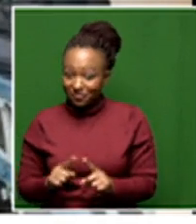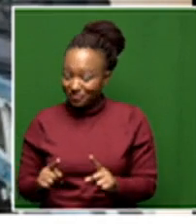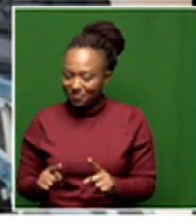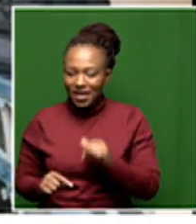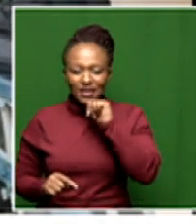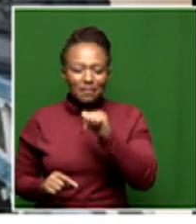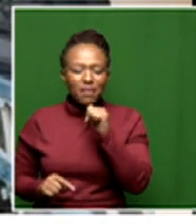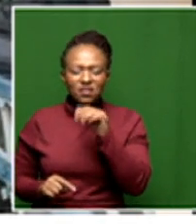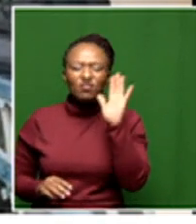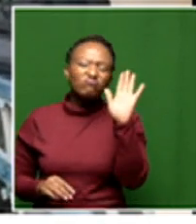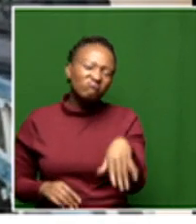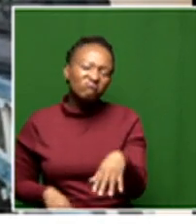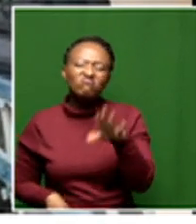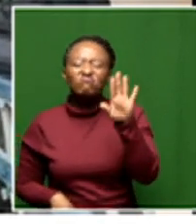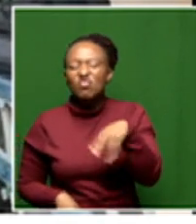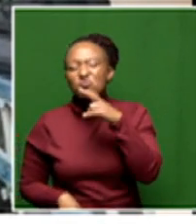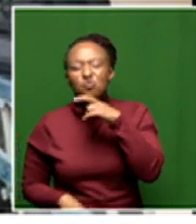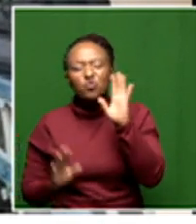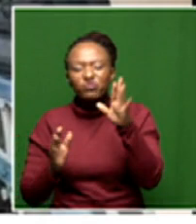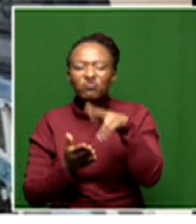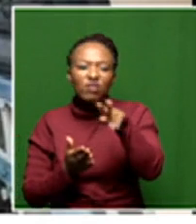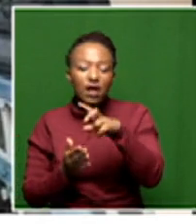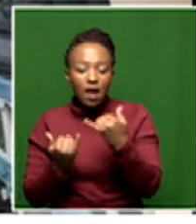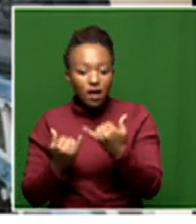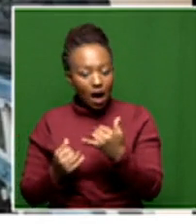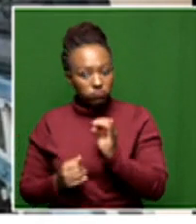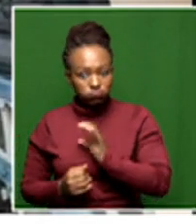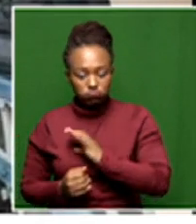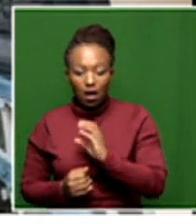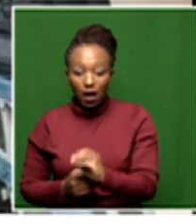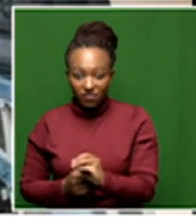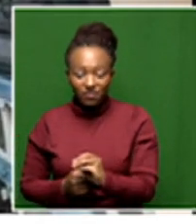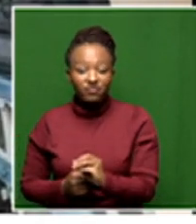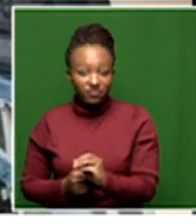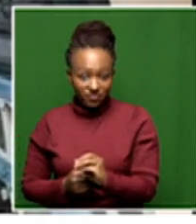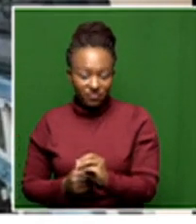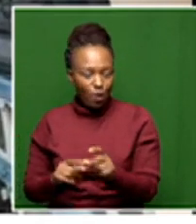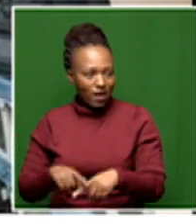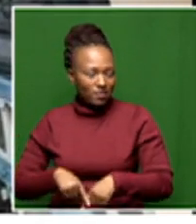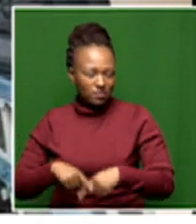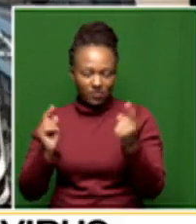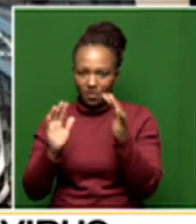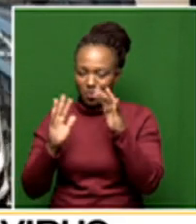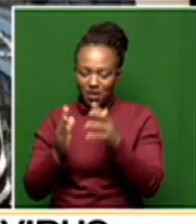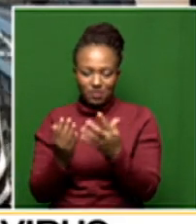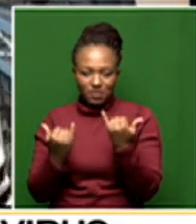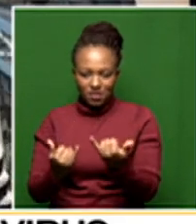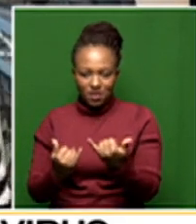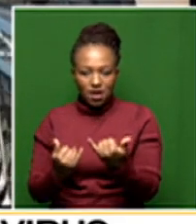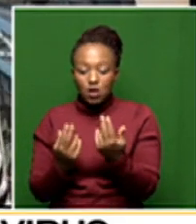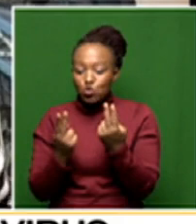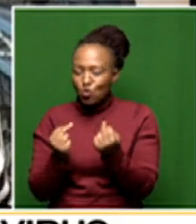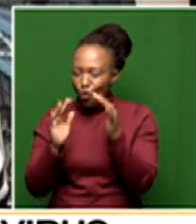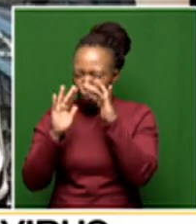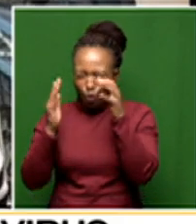most seasoned travelers are feeling sort of the sense of anxiety. So well, I think that now that I've done a couple of domestic flights, it's a whole new